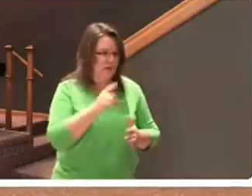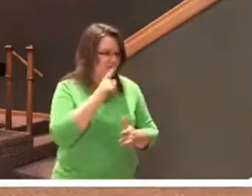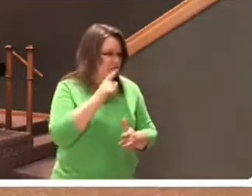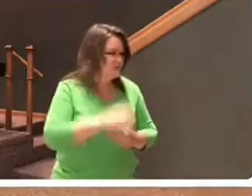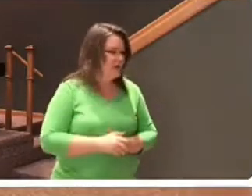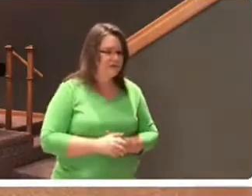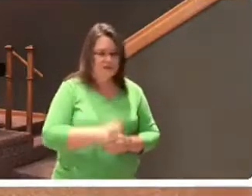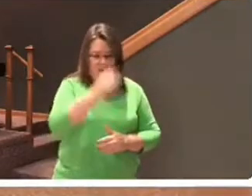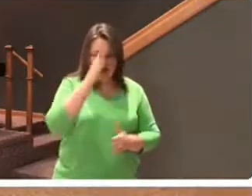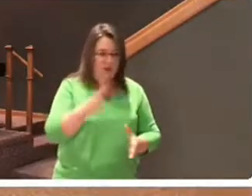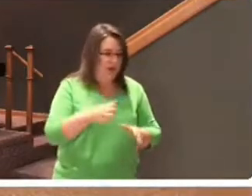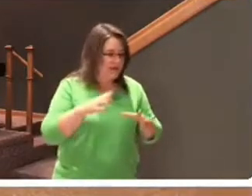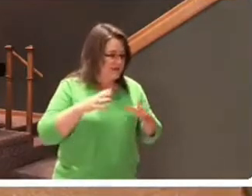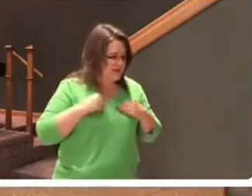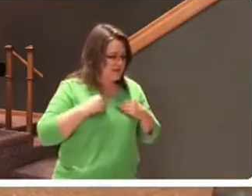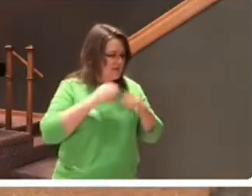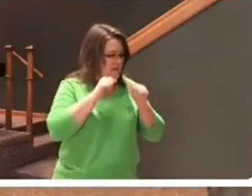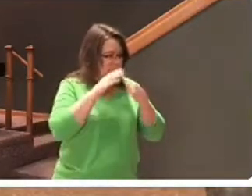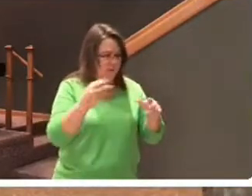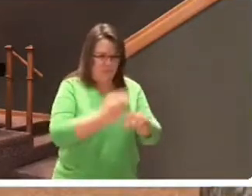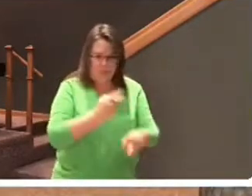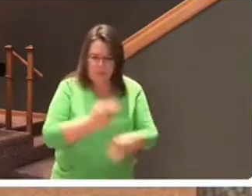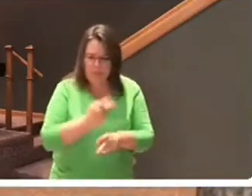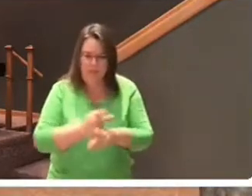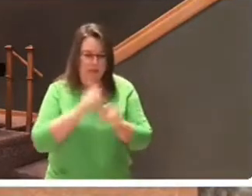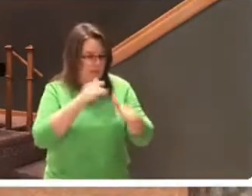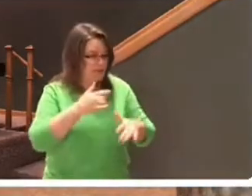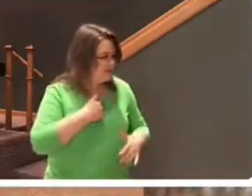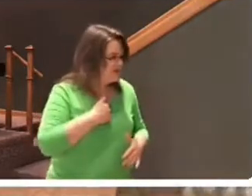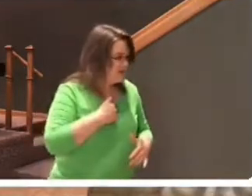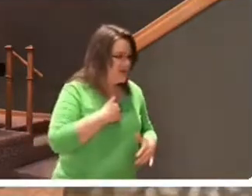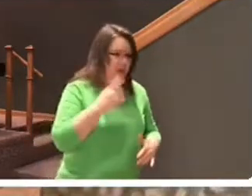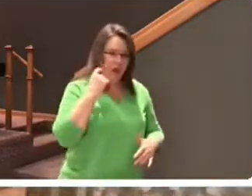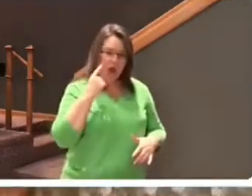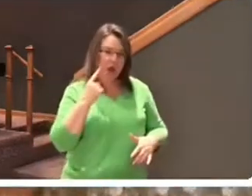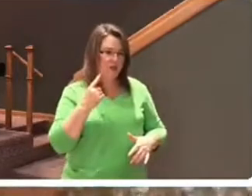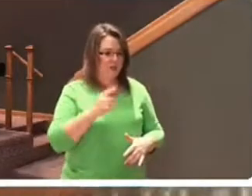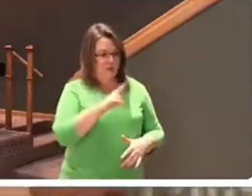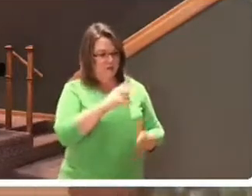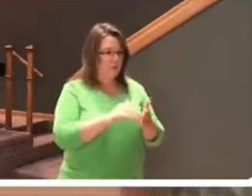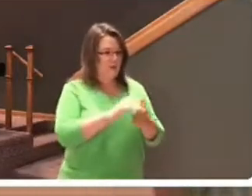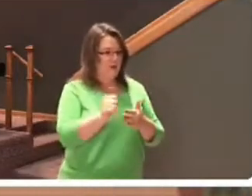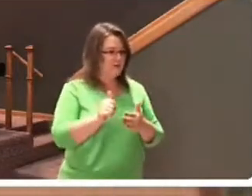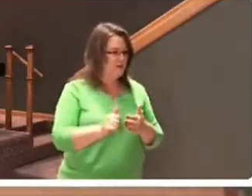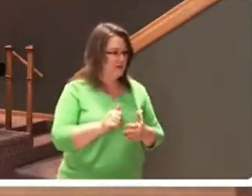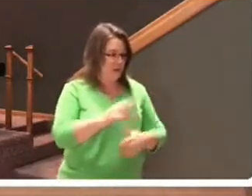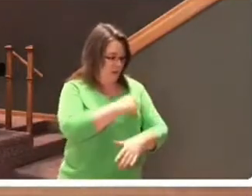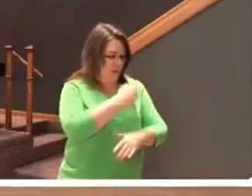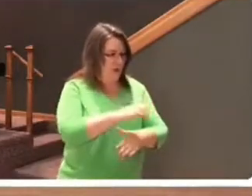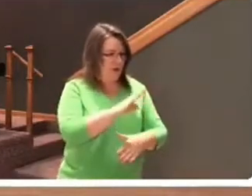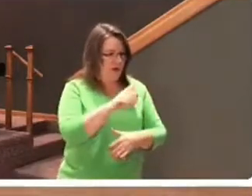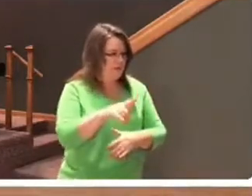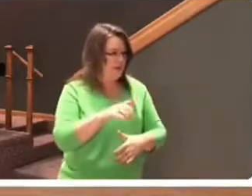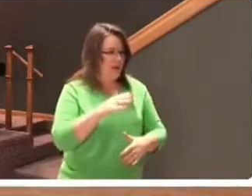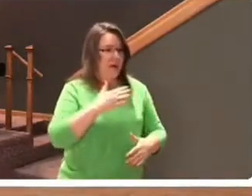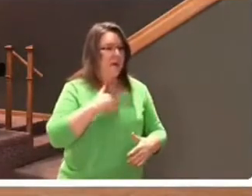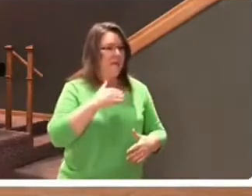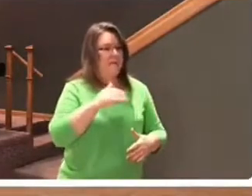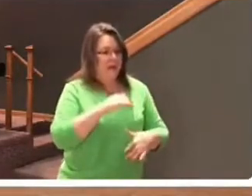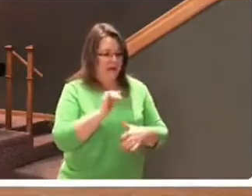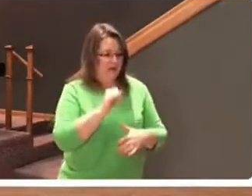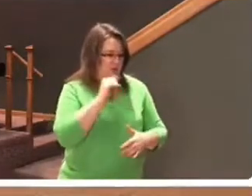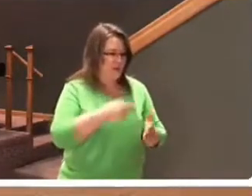those blessings and gifts and multiplies them and blesses me. I recently got a $2,000 hospital bill, which my insurance denied because